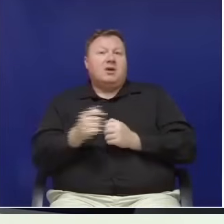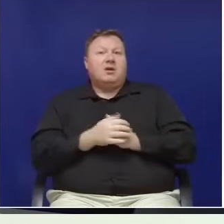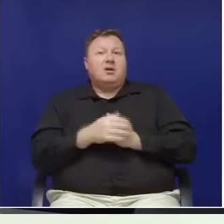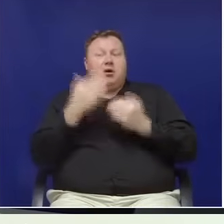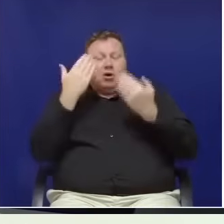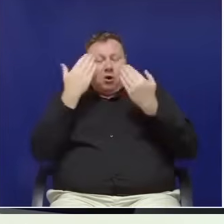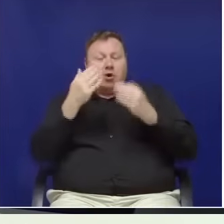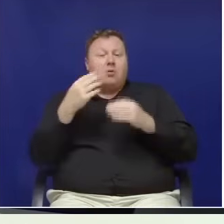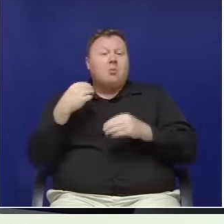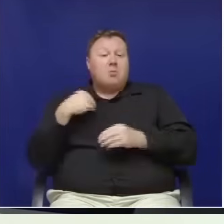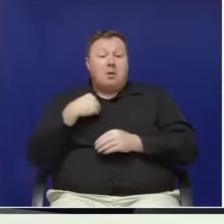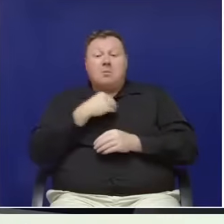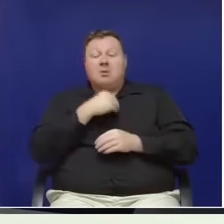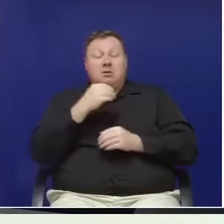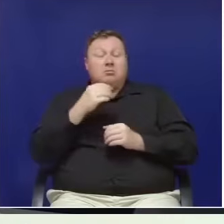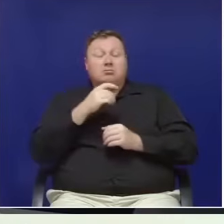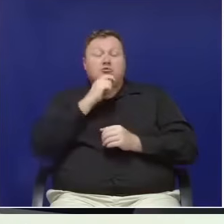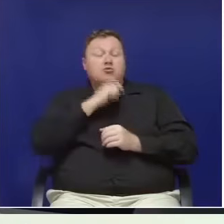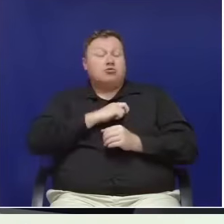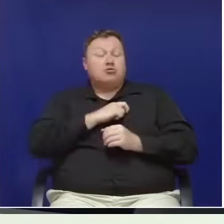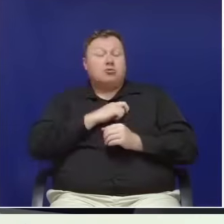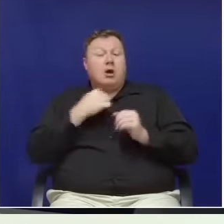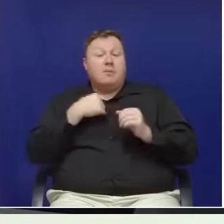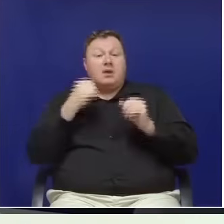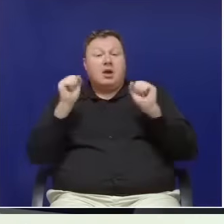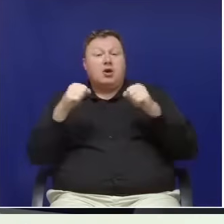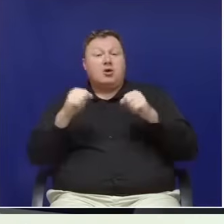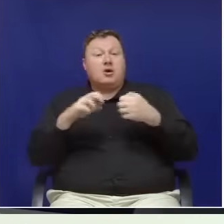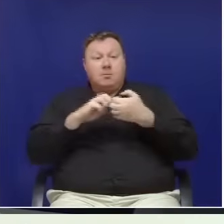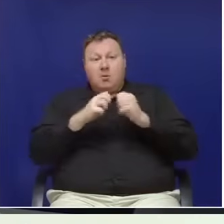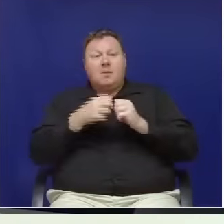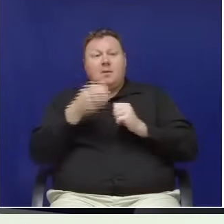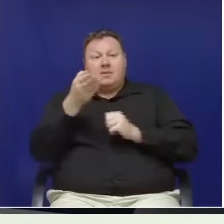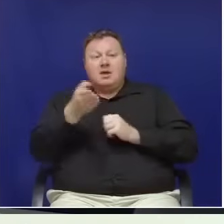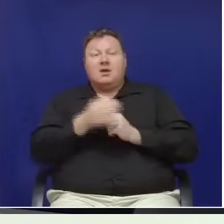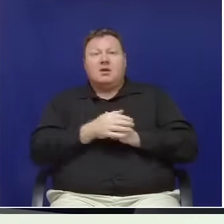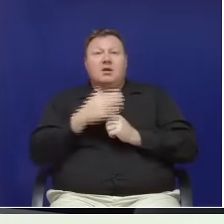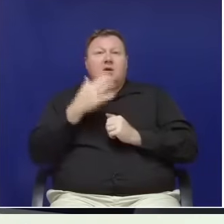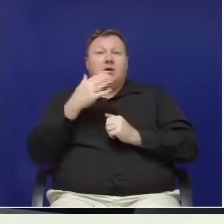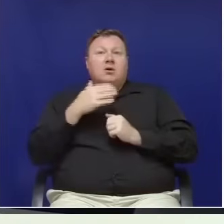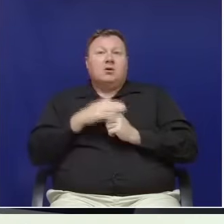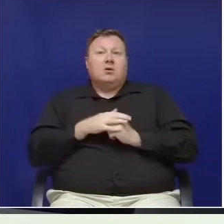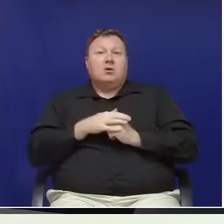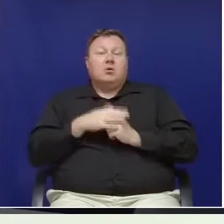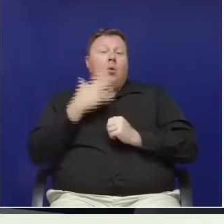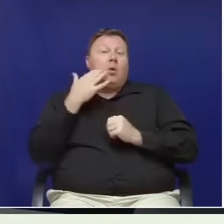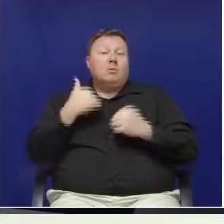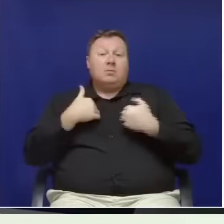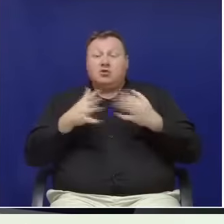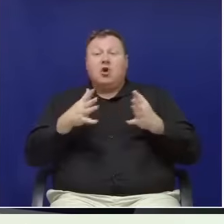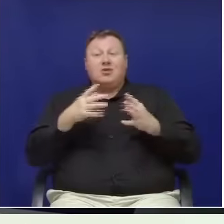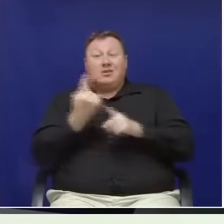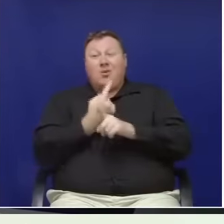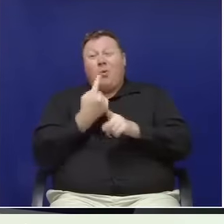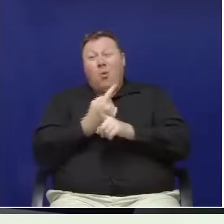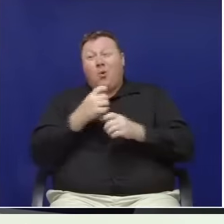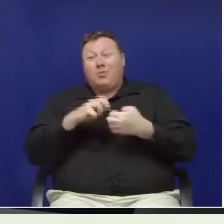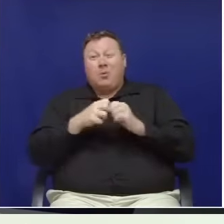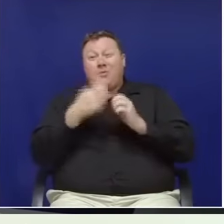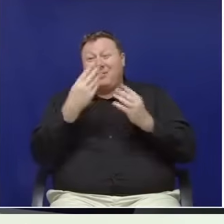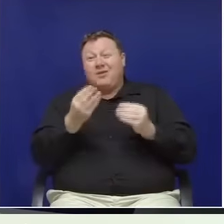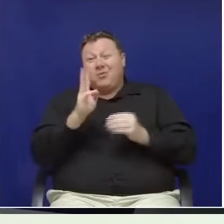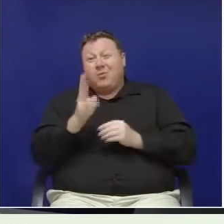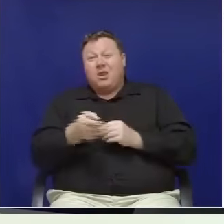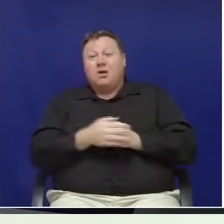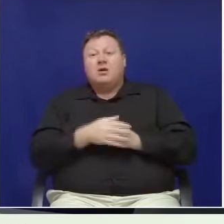Member, yes, I agree. There is problems, and when I started, I said there will always be problems. And